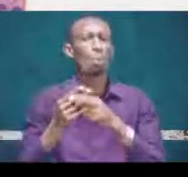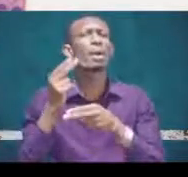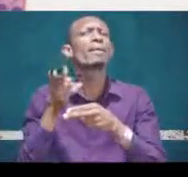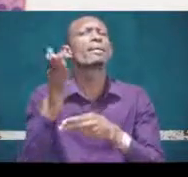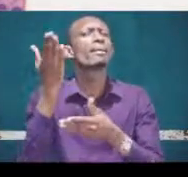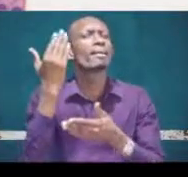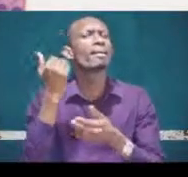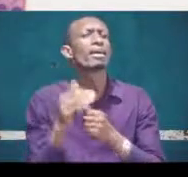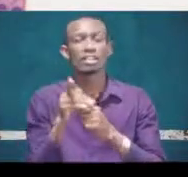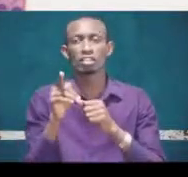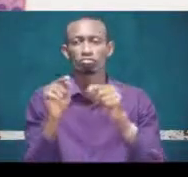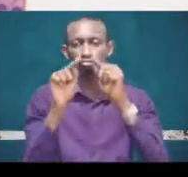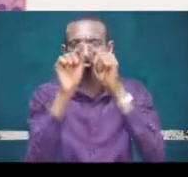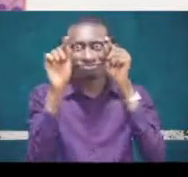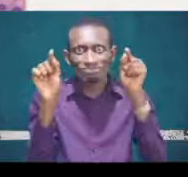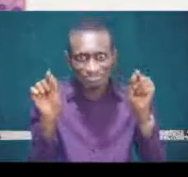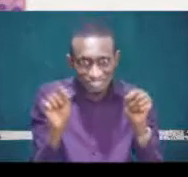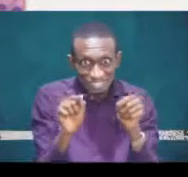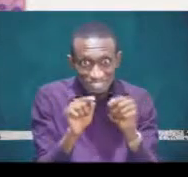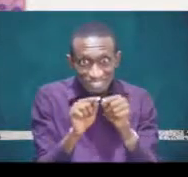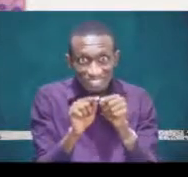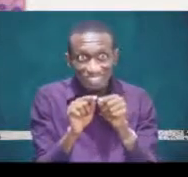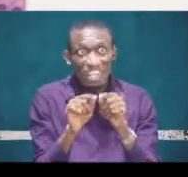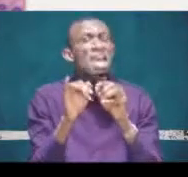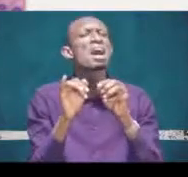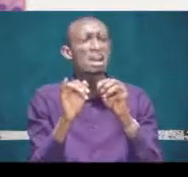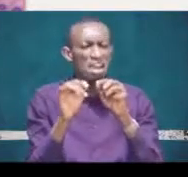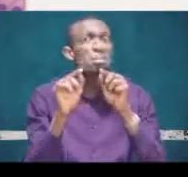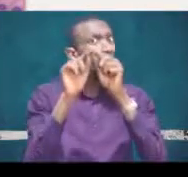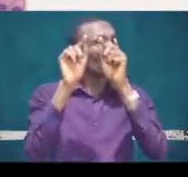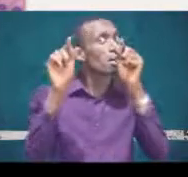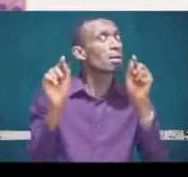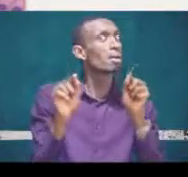cells are in cube form. Then when it comes to simple